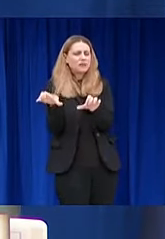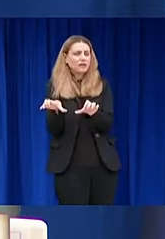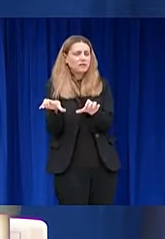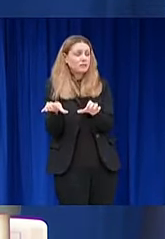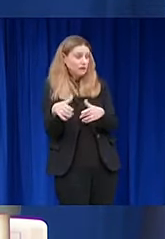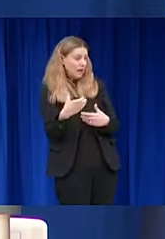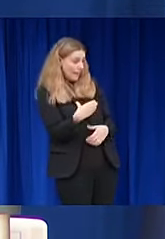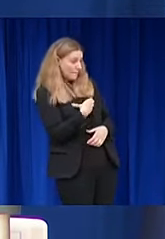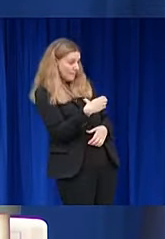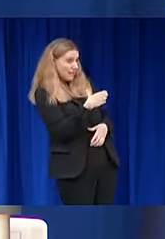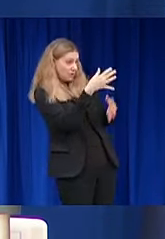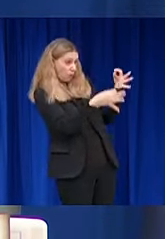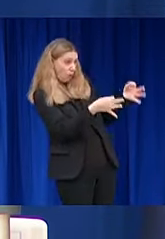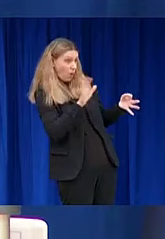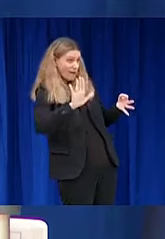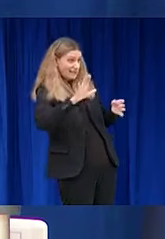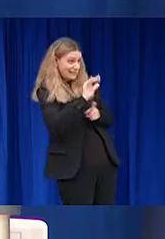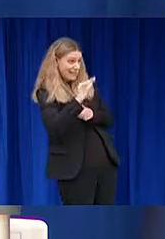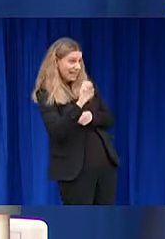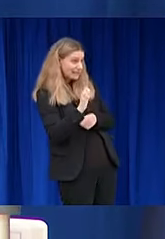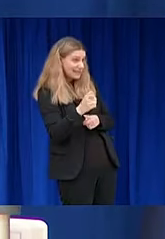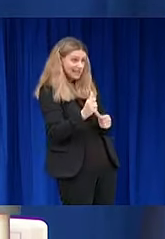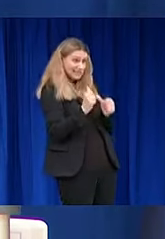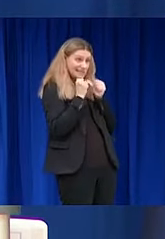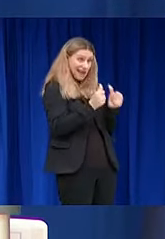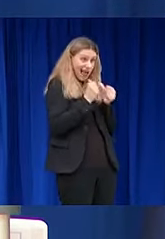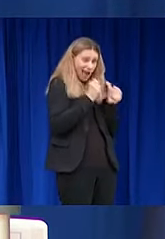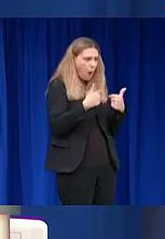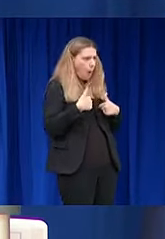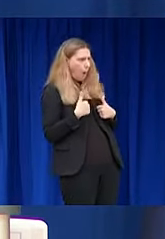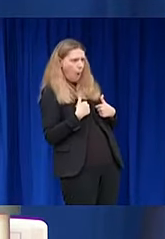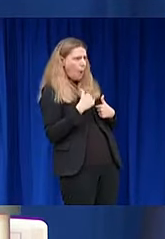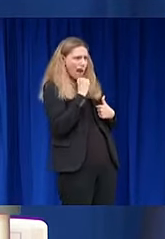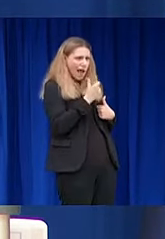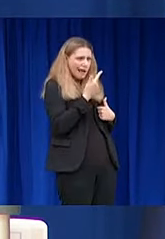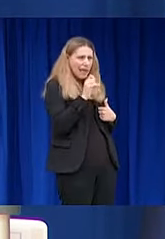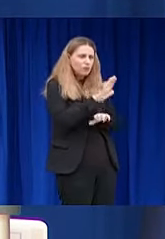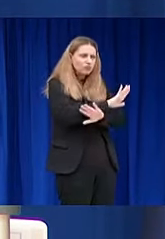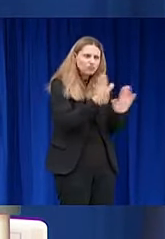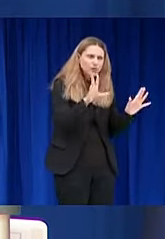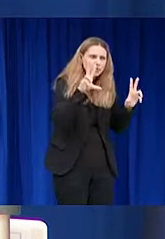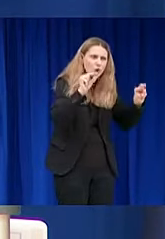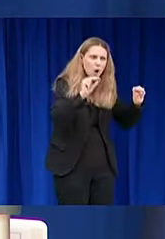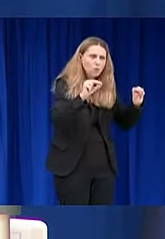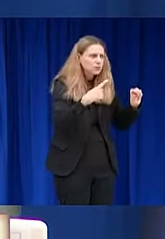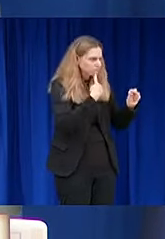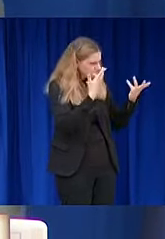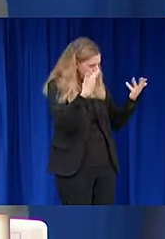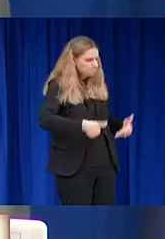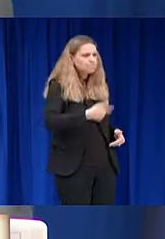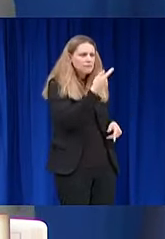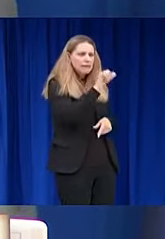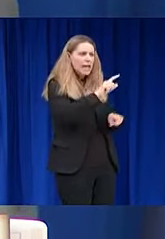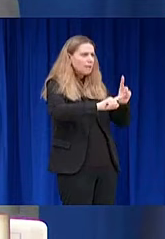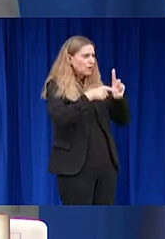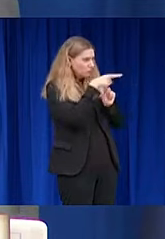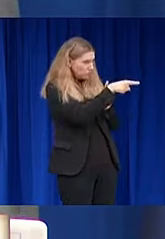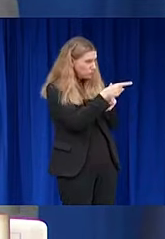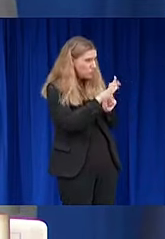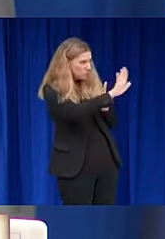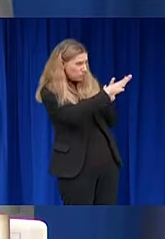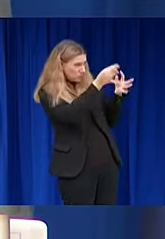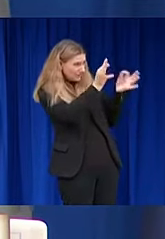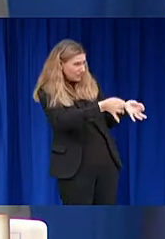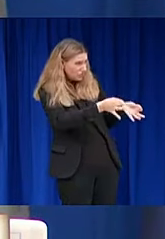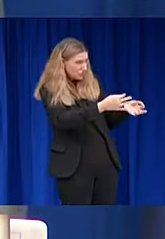gay, as fired workers often did, but instead argued the government had no business declaring homosexuality to be